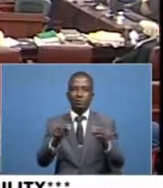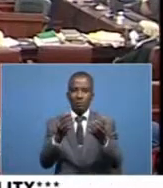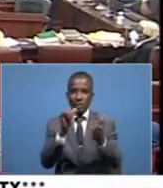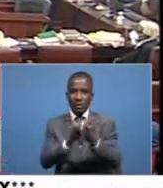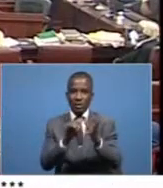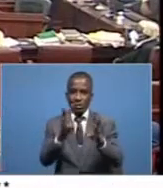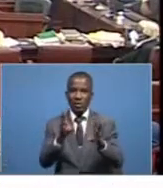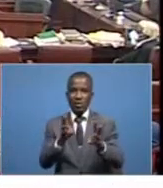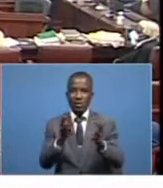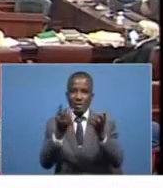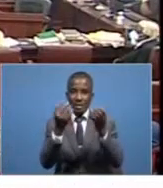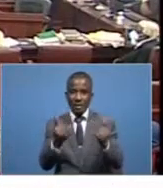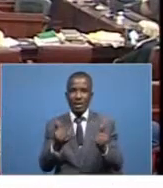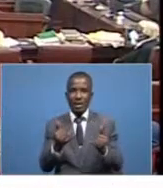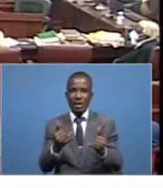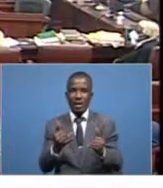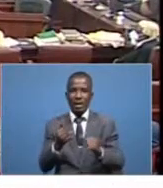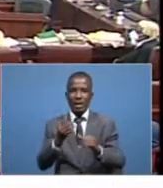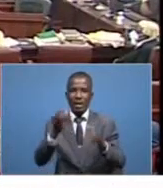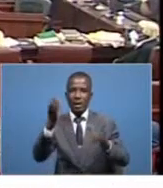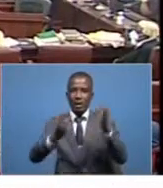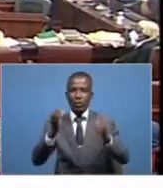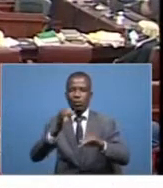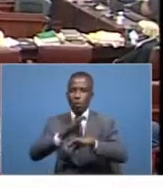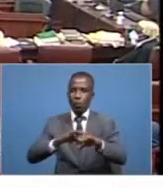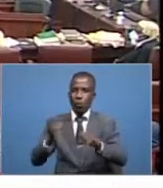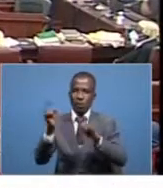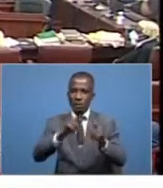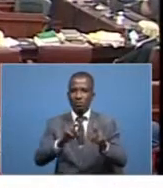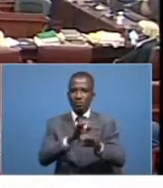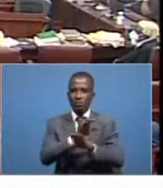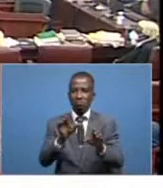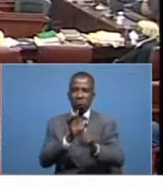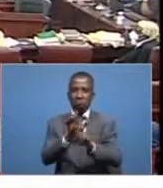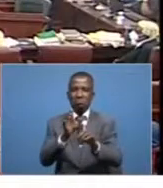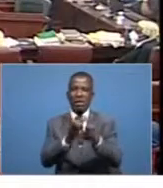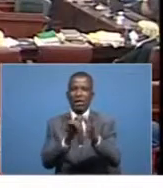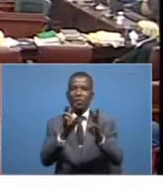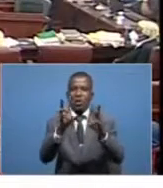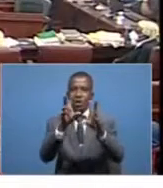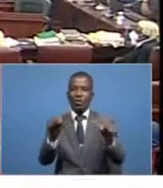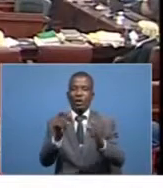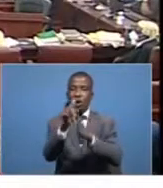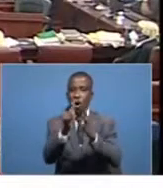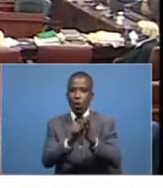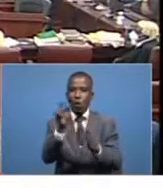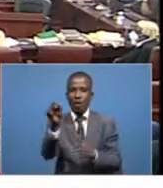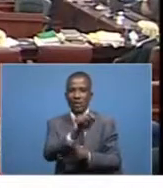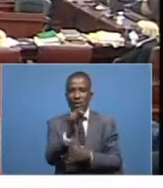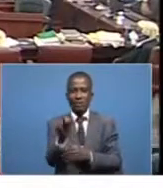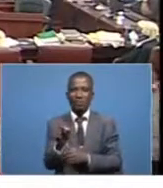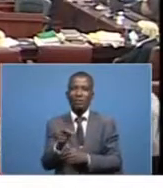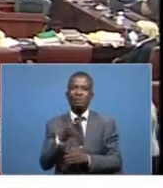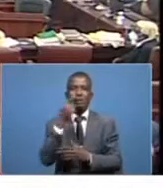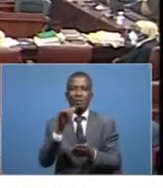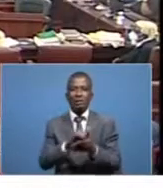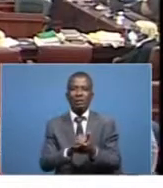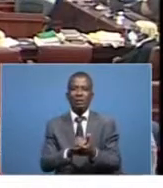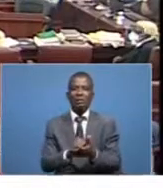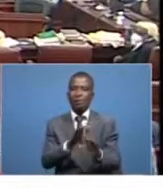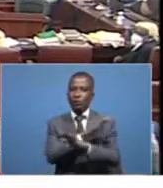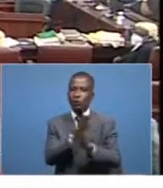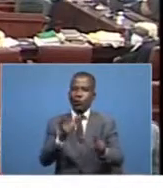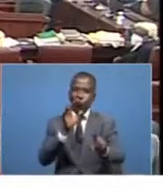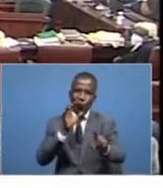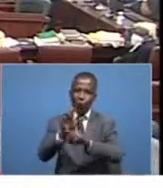was called. The instant court had no jurisdiction to make the order sought. The law is therefore settled that a party will not be compelled to enter